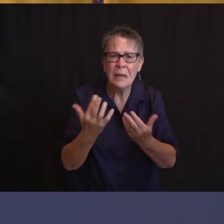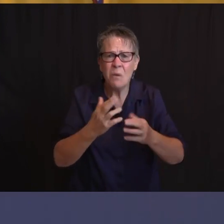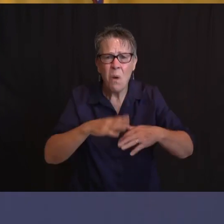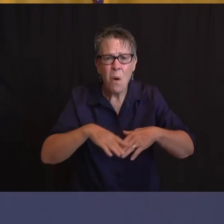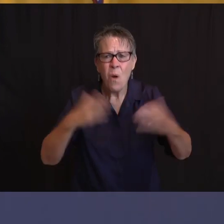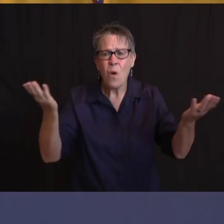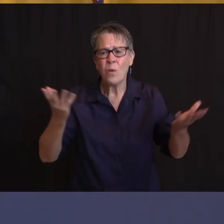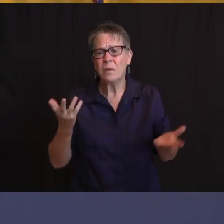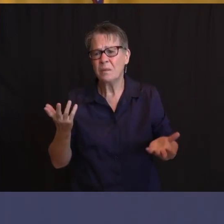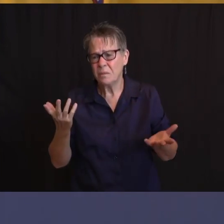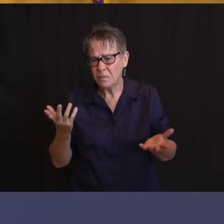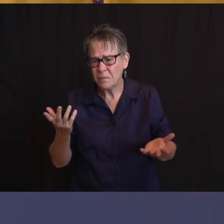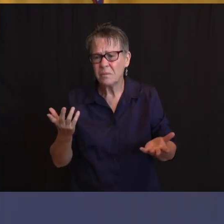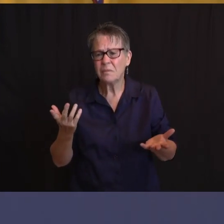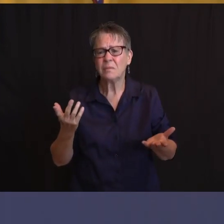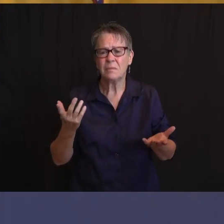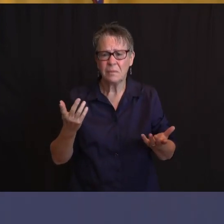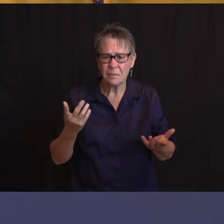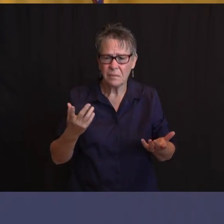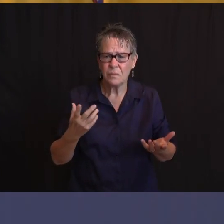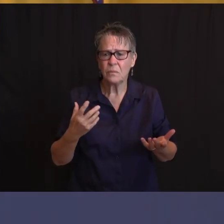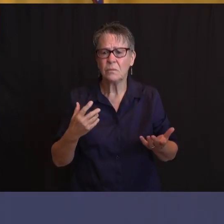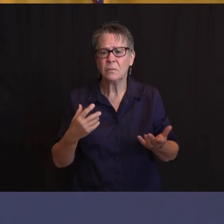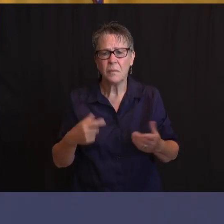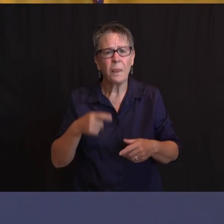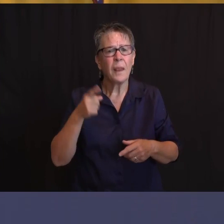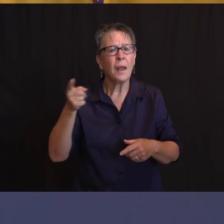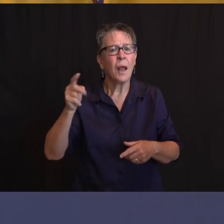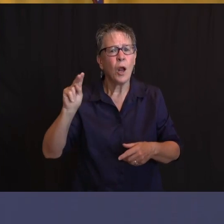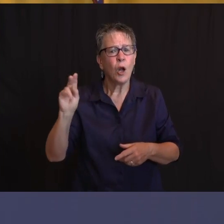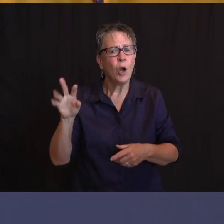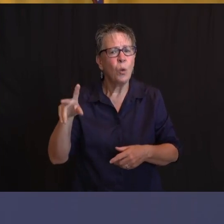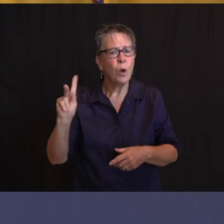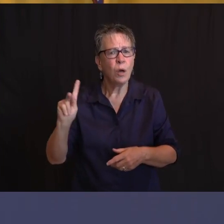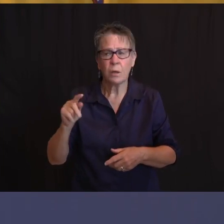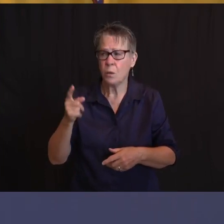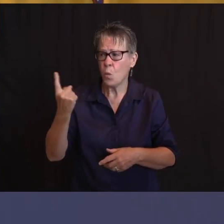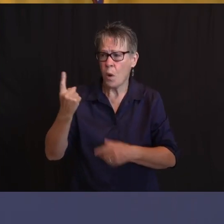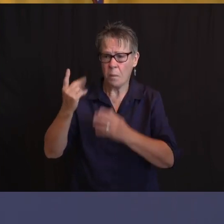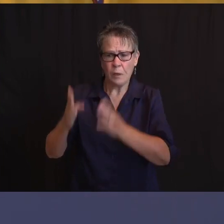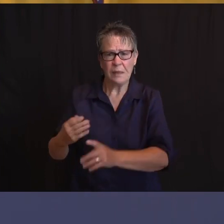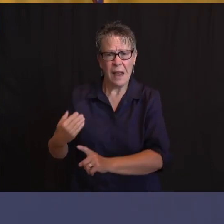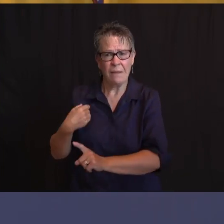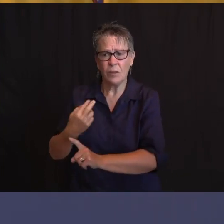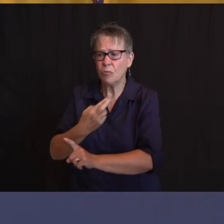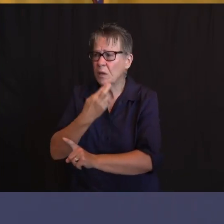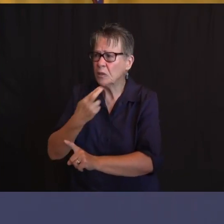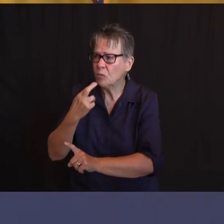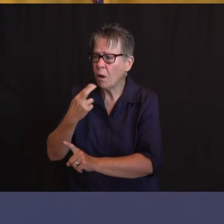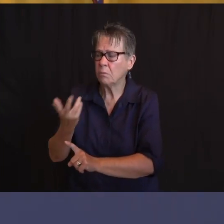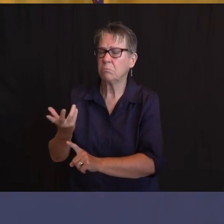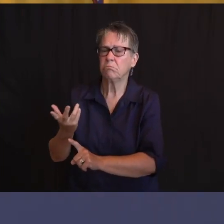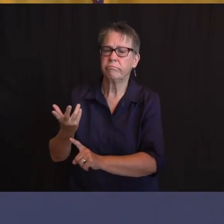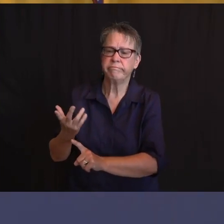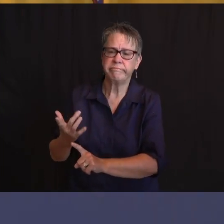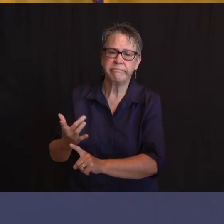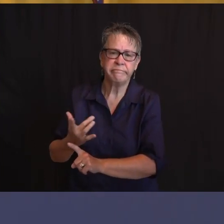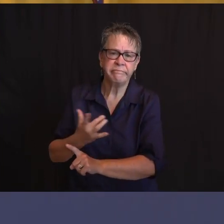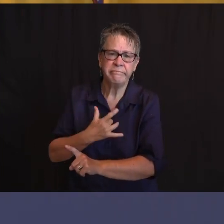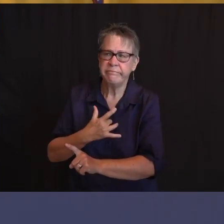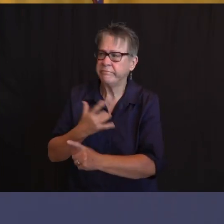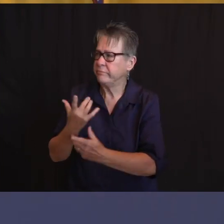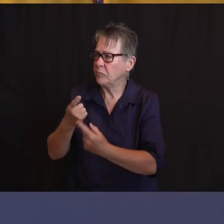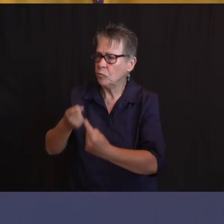lot of her friends who are in the restaurant business in Newark, and our particular sympathy is with the restaurants that don't have